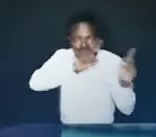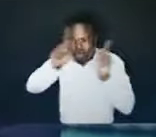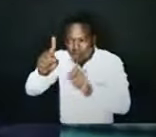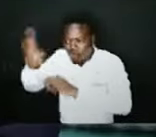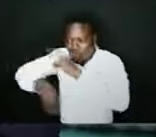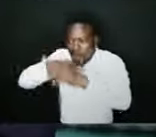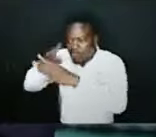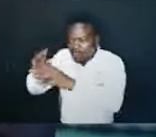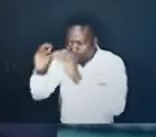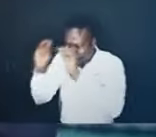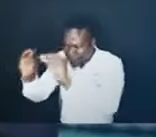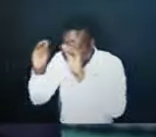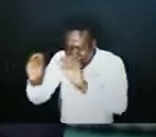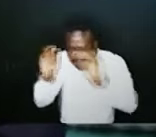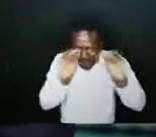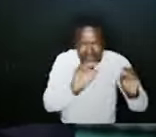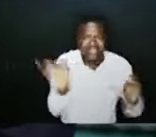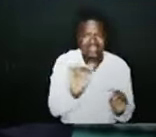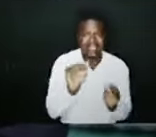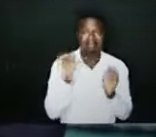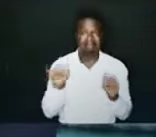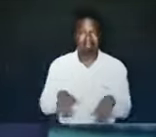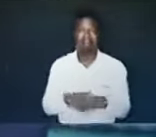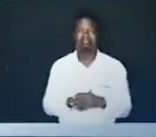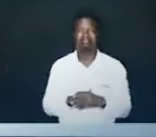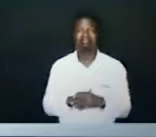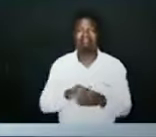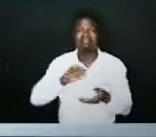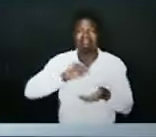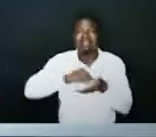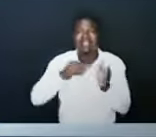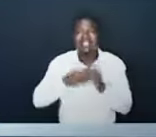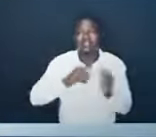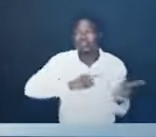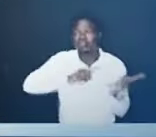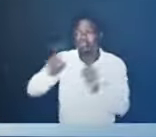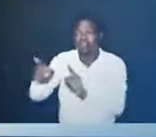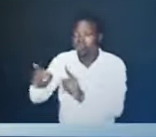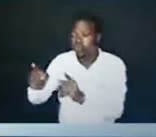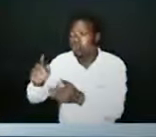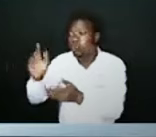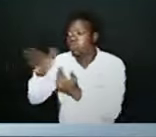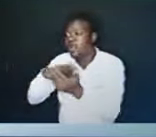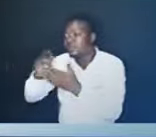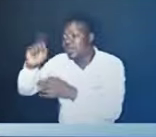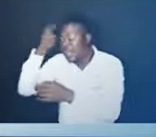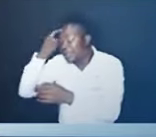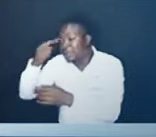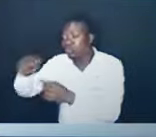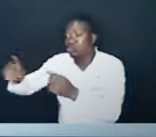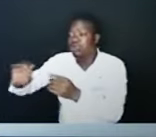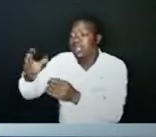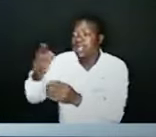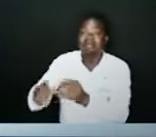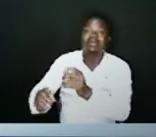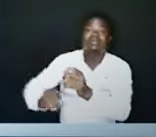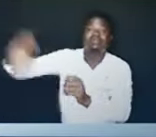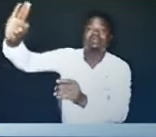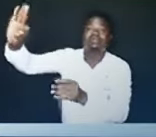Now we don't intend to go and overthrow any government. We